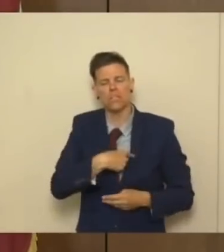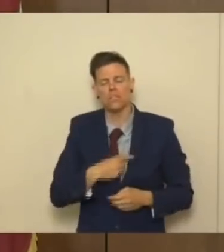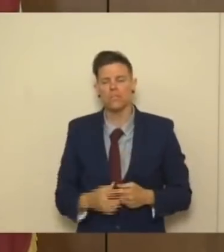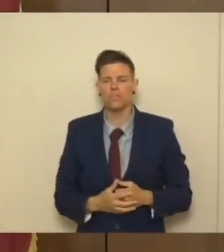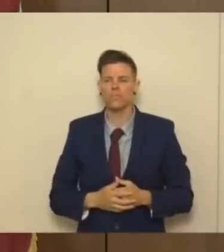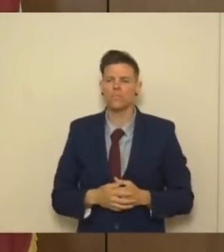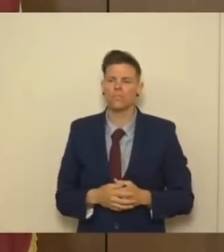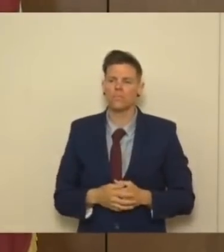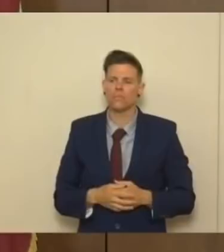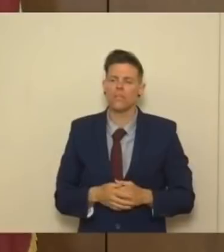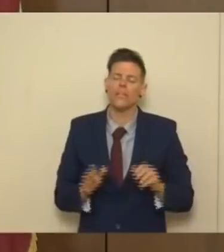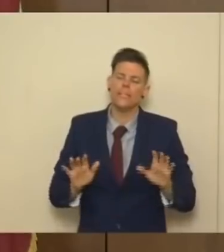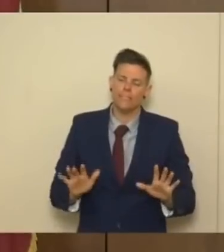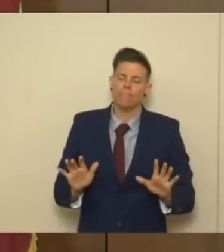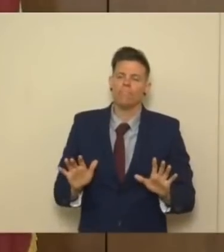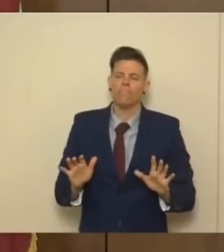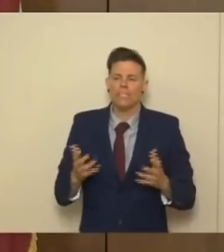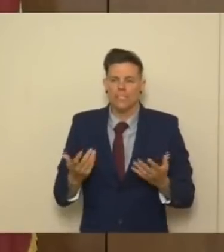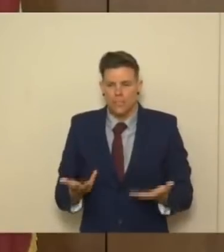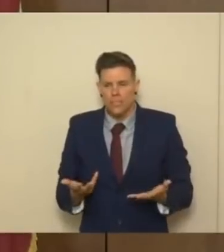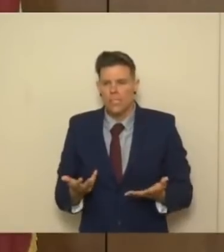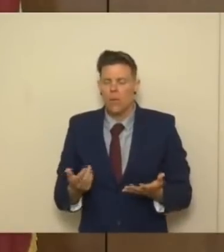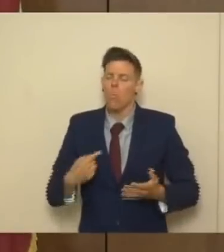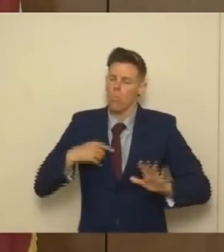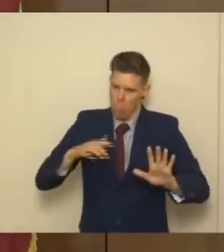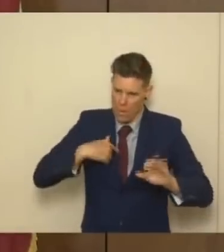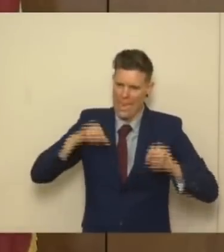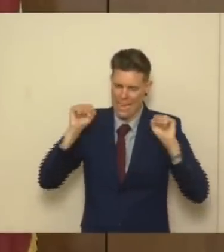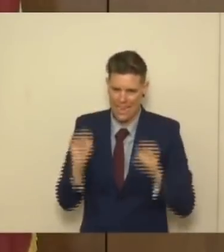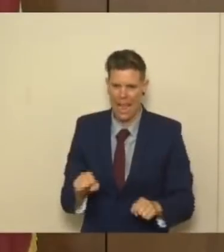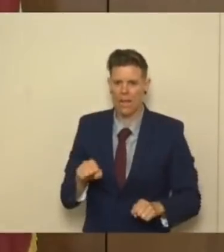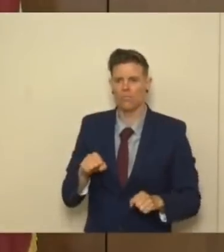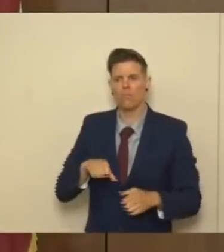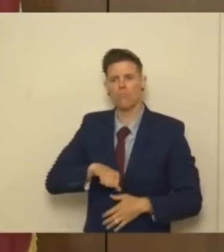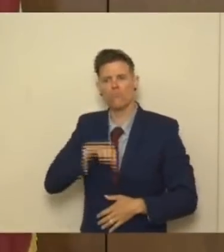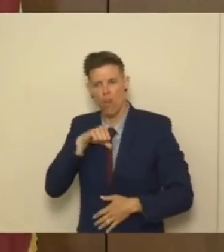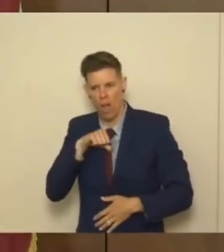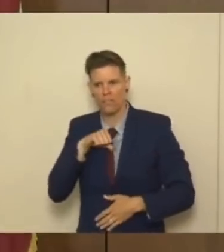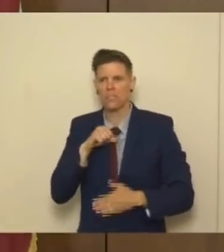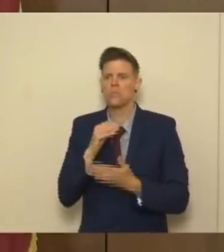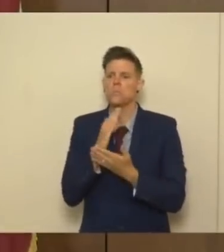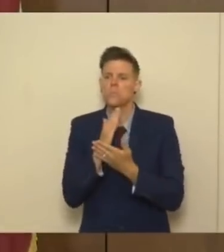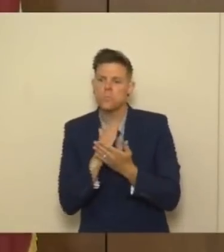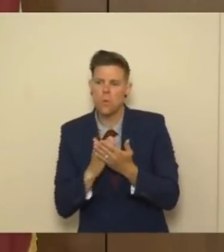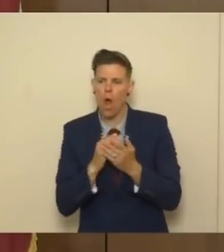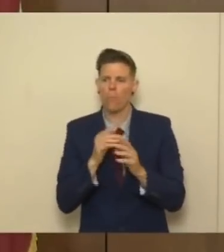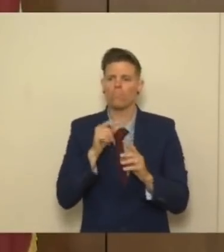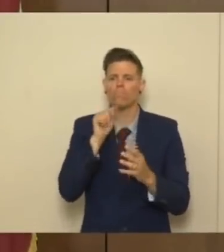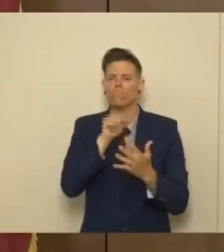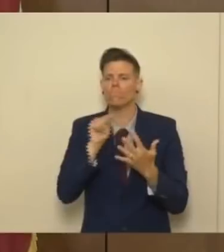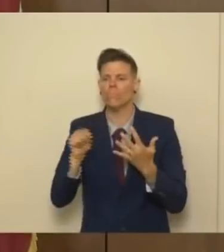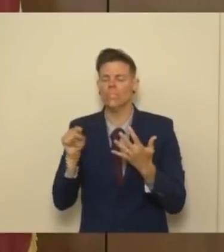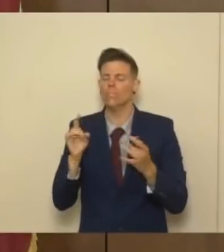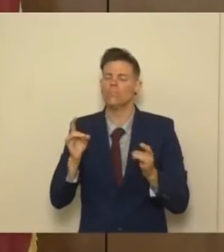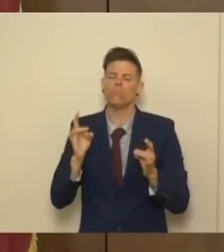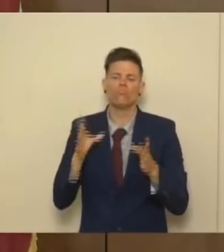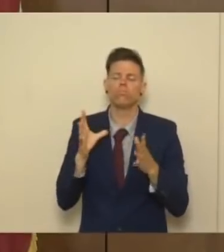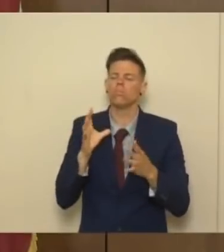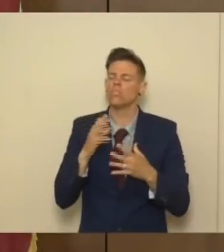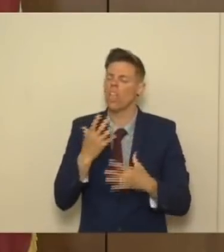us who've engaged in the most hateful and despicable behavior I have ever seen. It